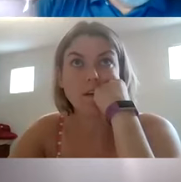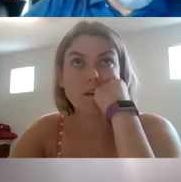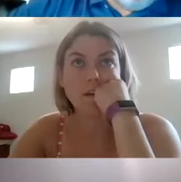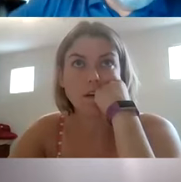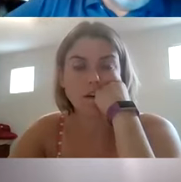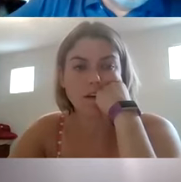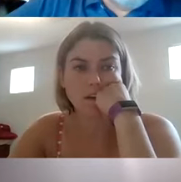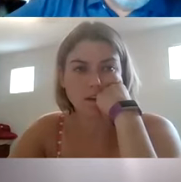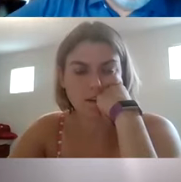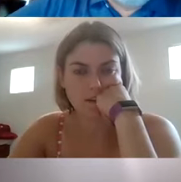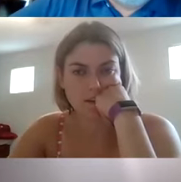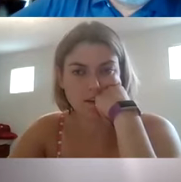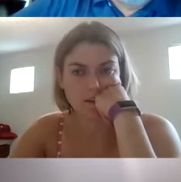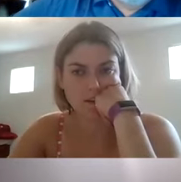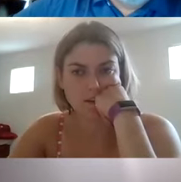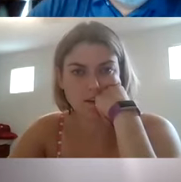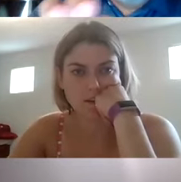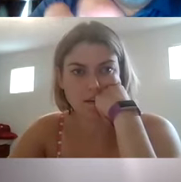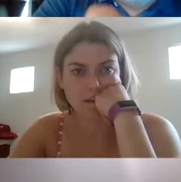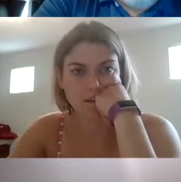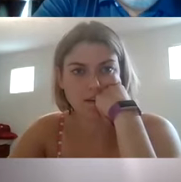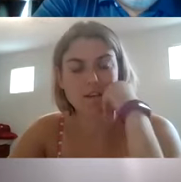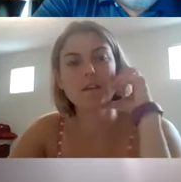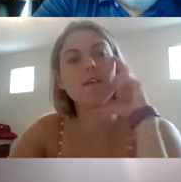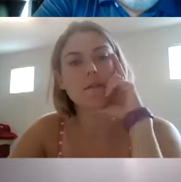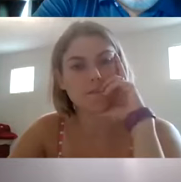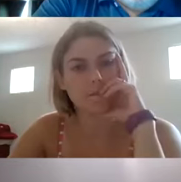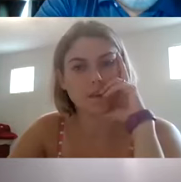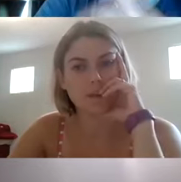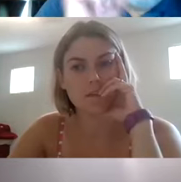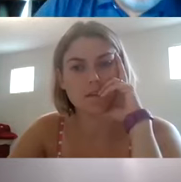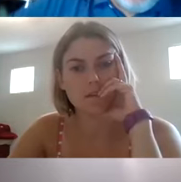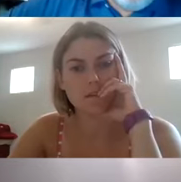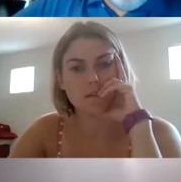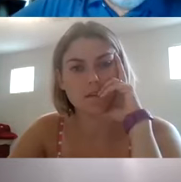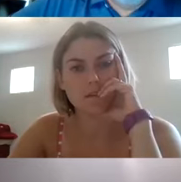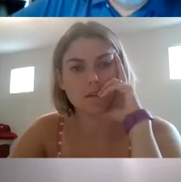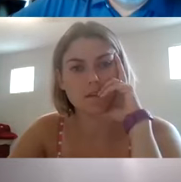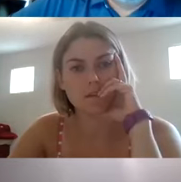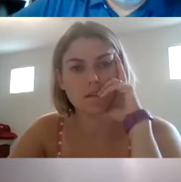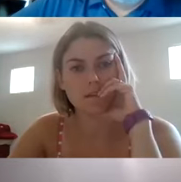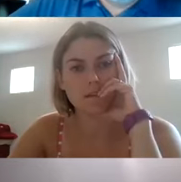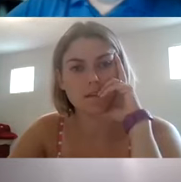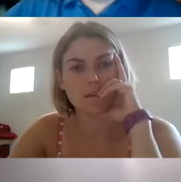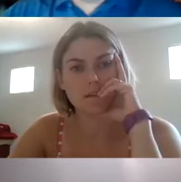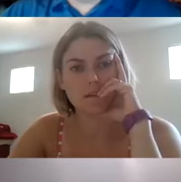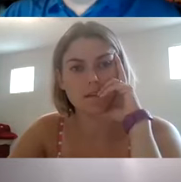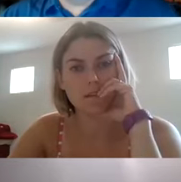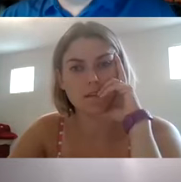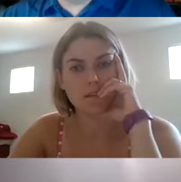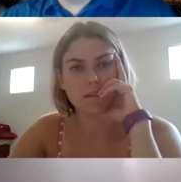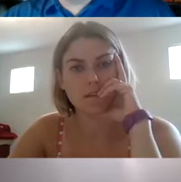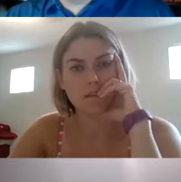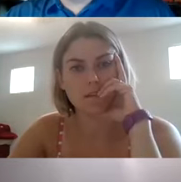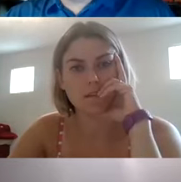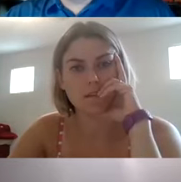the board are 4 different things. We have our messenger RNA. We have our